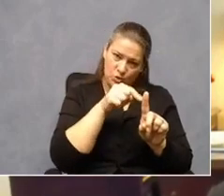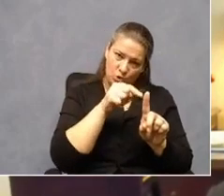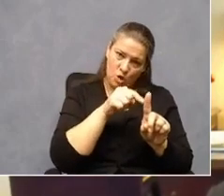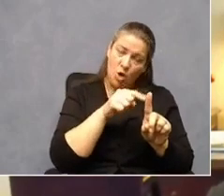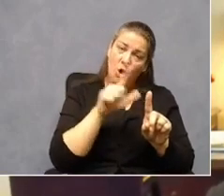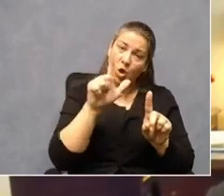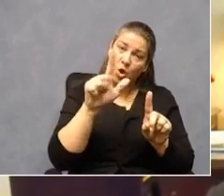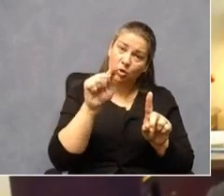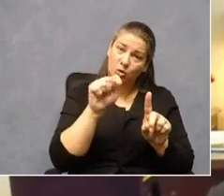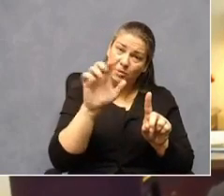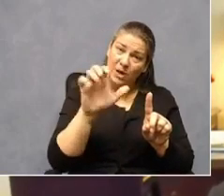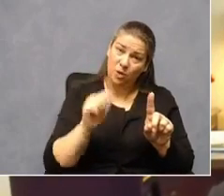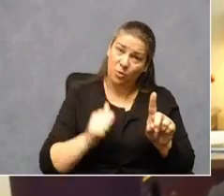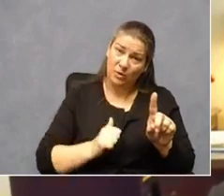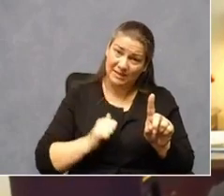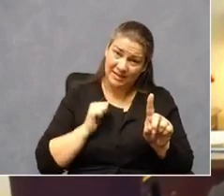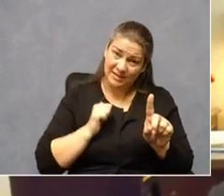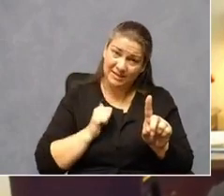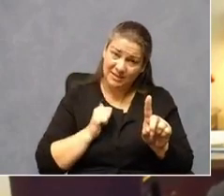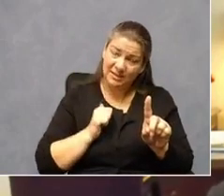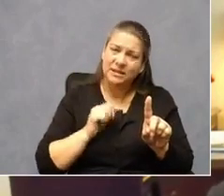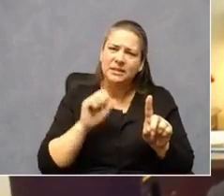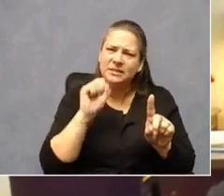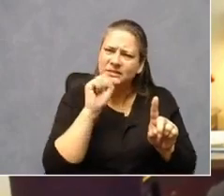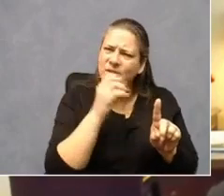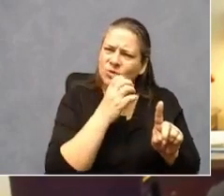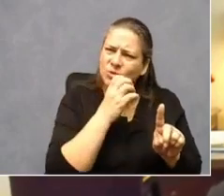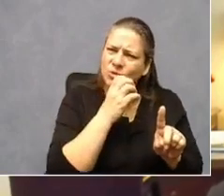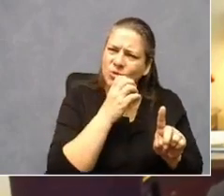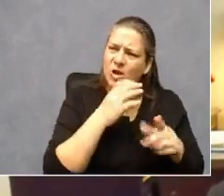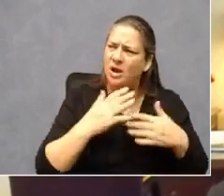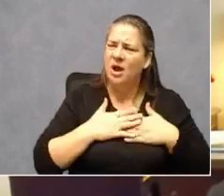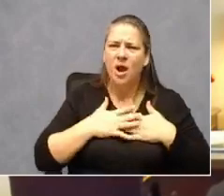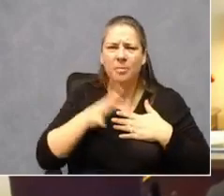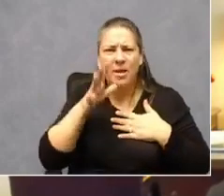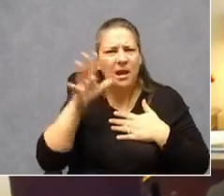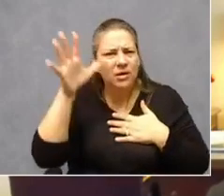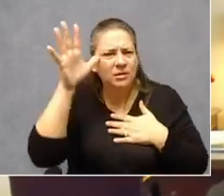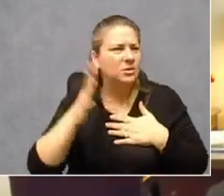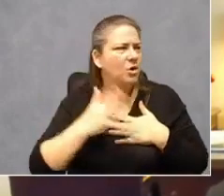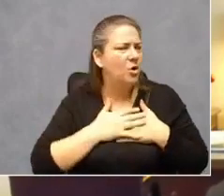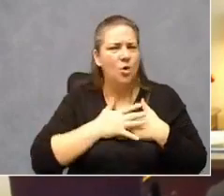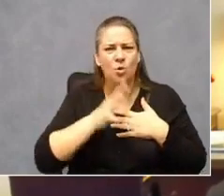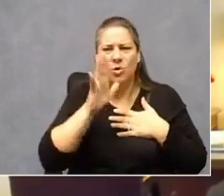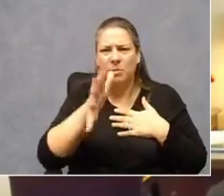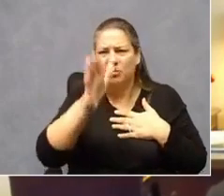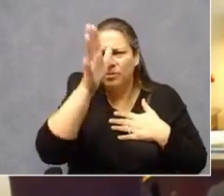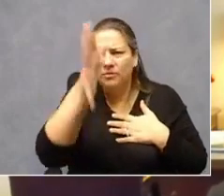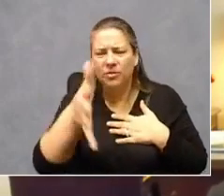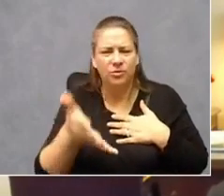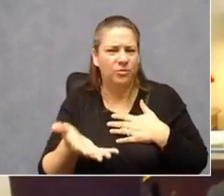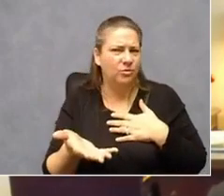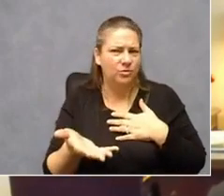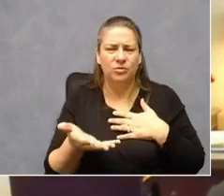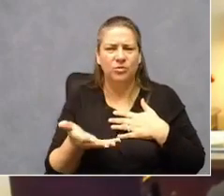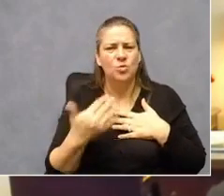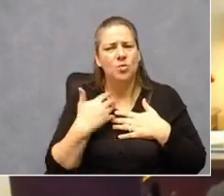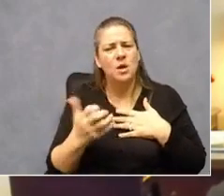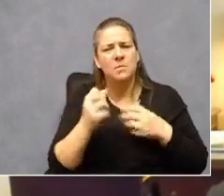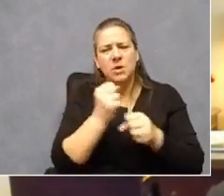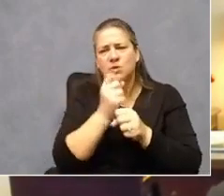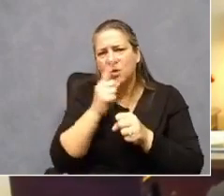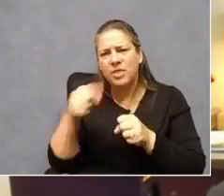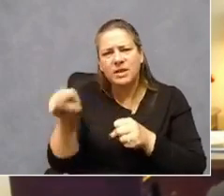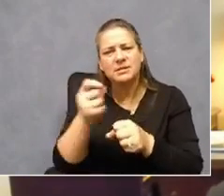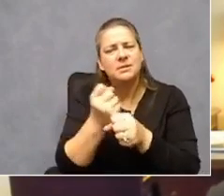facilities, our seniors, our parents and grandparents and great-grandparents can be as safe as